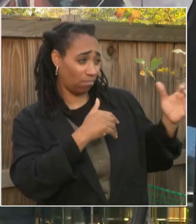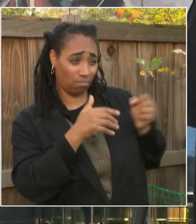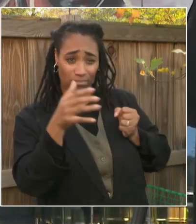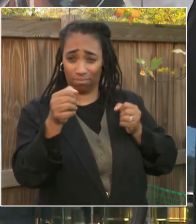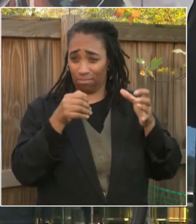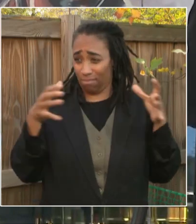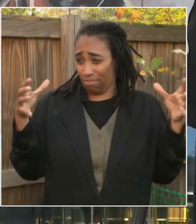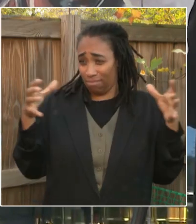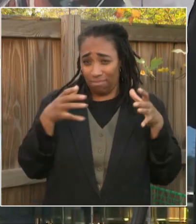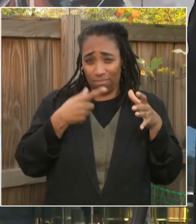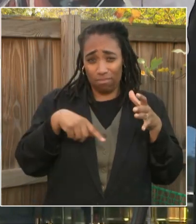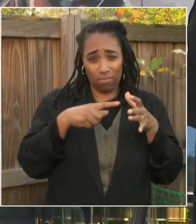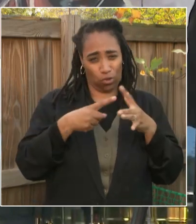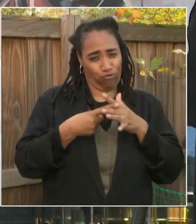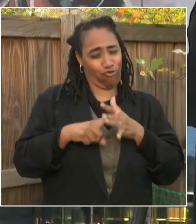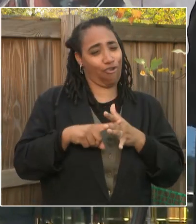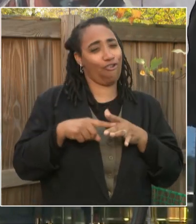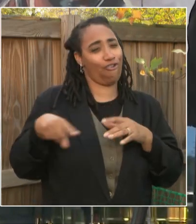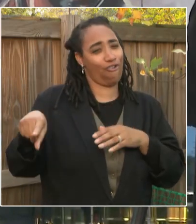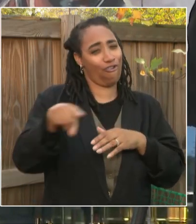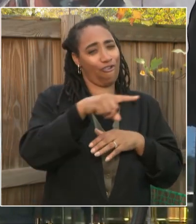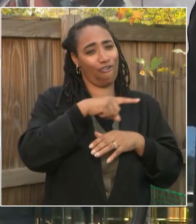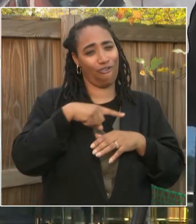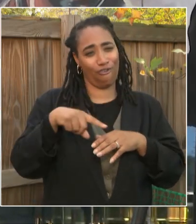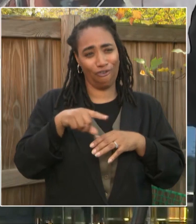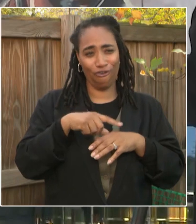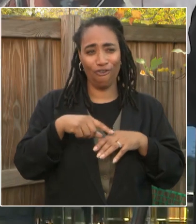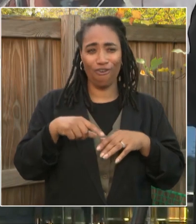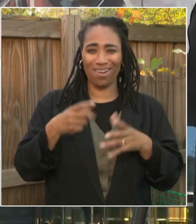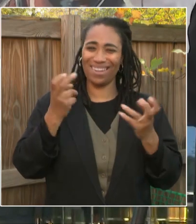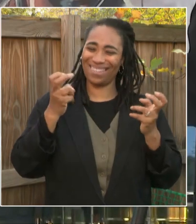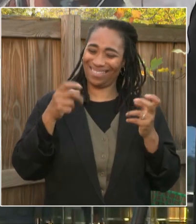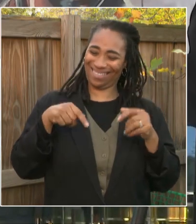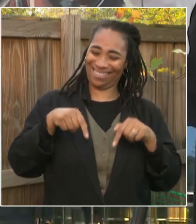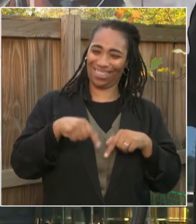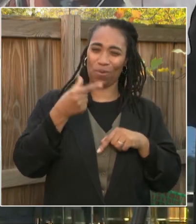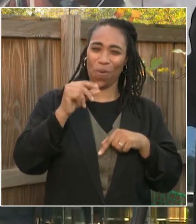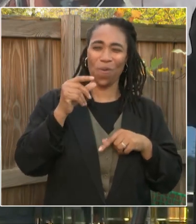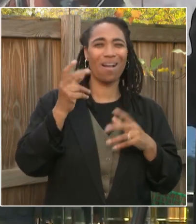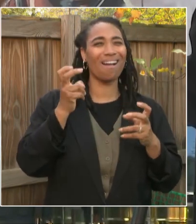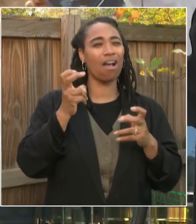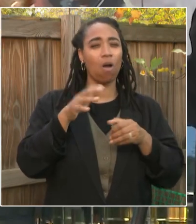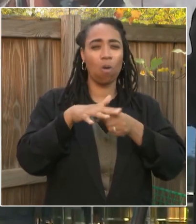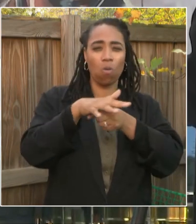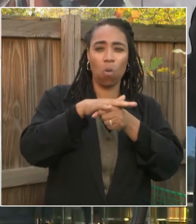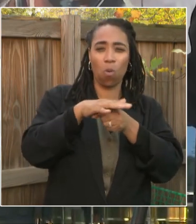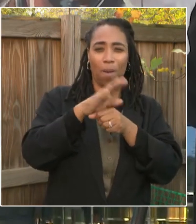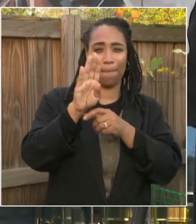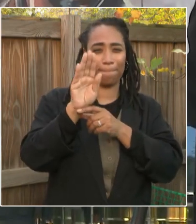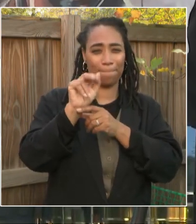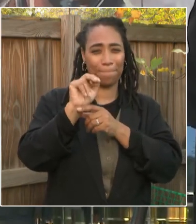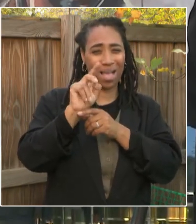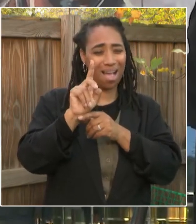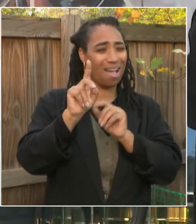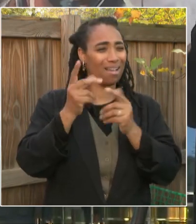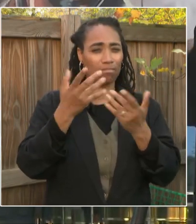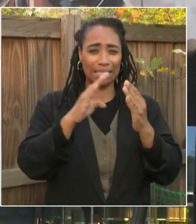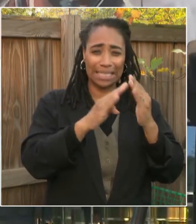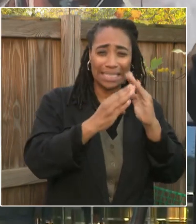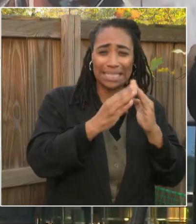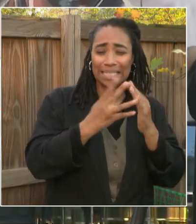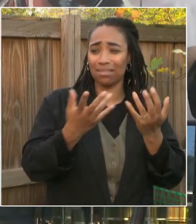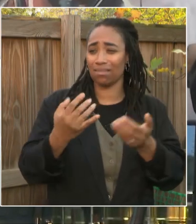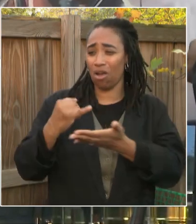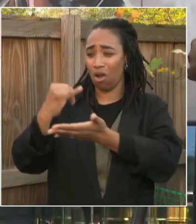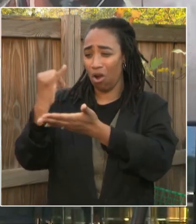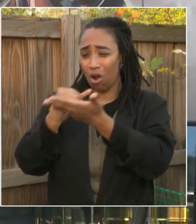bands to come and play for their community, along with art and educational programs that were happening, that were culminated by a lot of